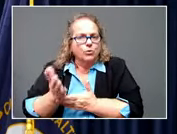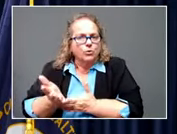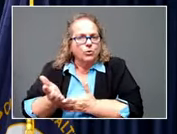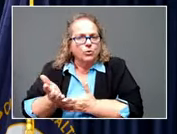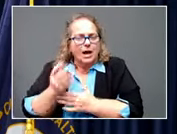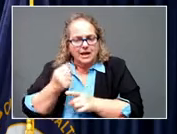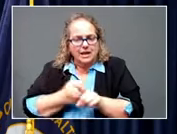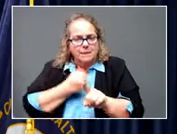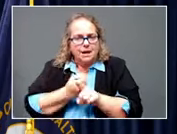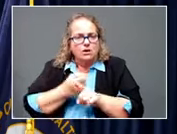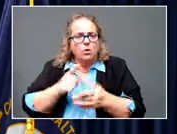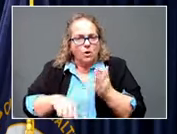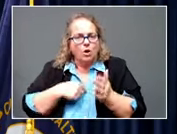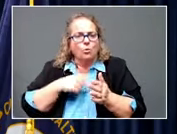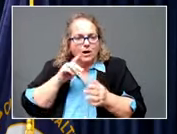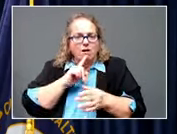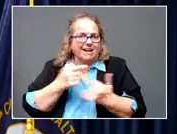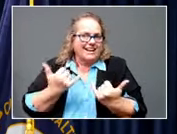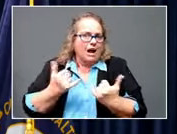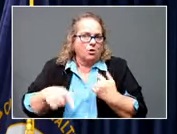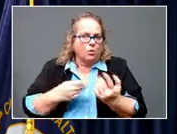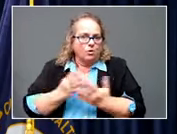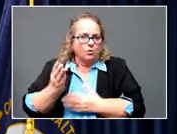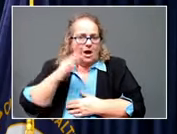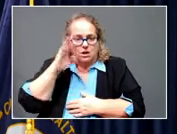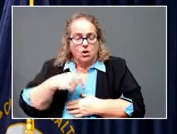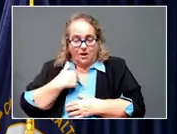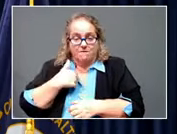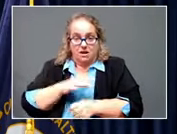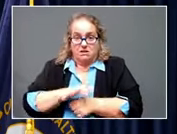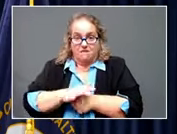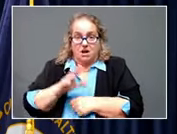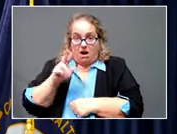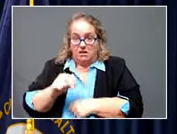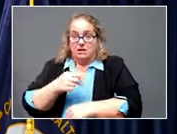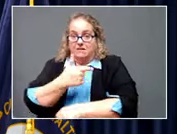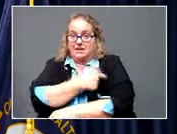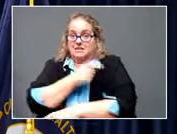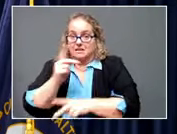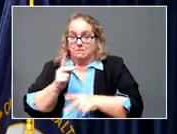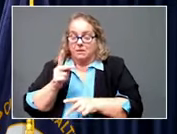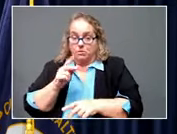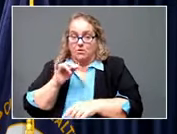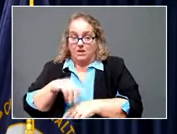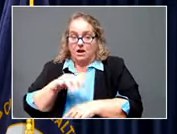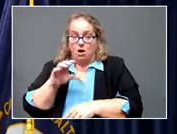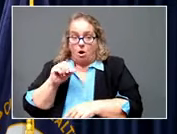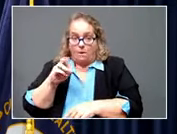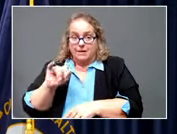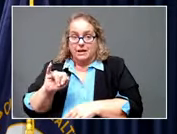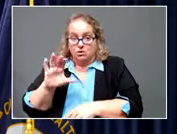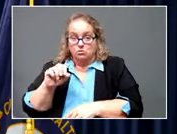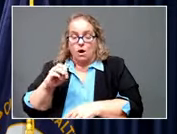are going through. I do know we still have enough unvaccinated people that Omicron is going to cause